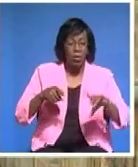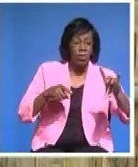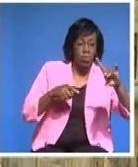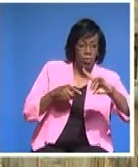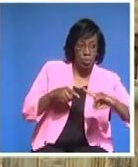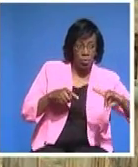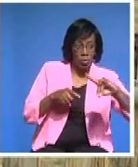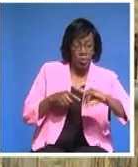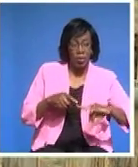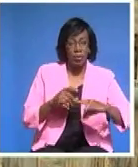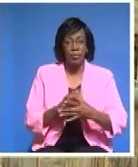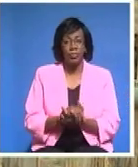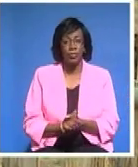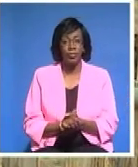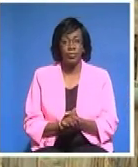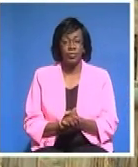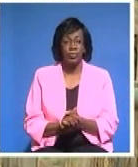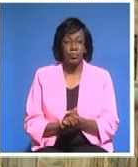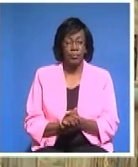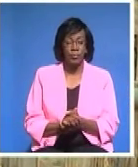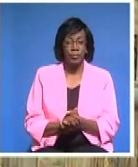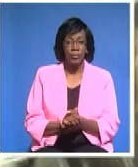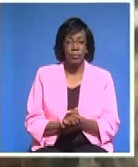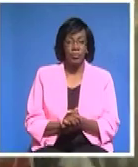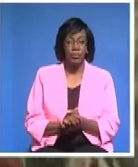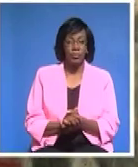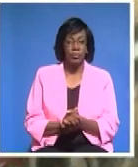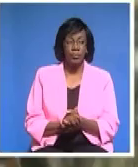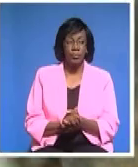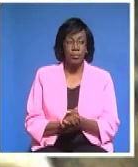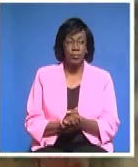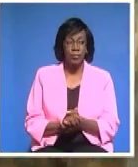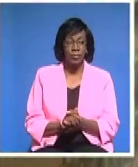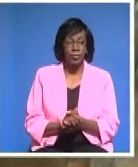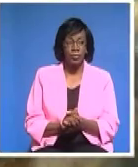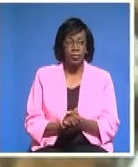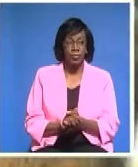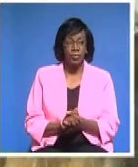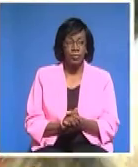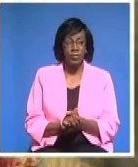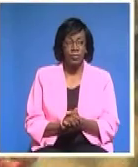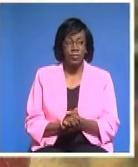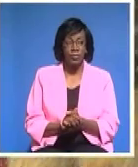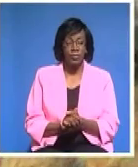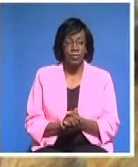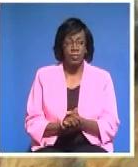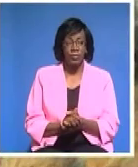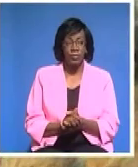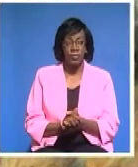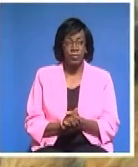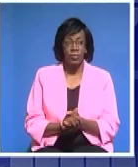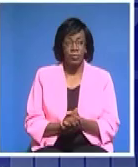the Mangeti and Etosha areas to determine the exact population numbers of these animals.